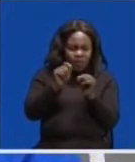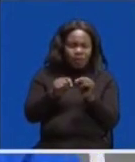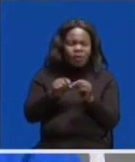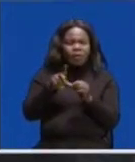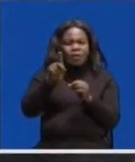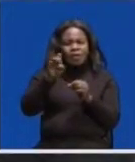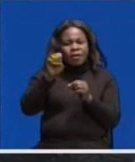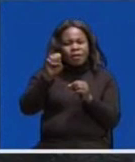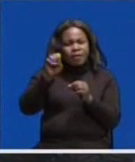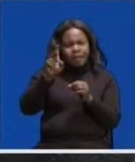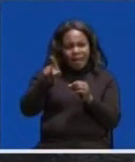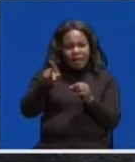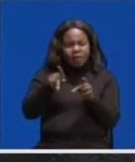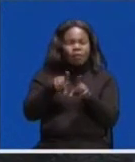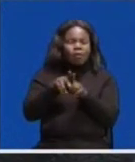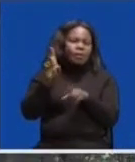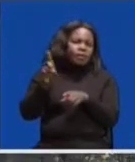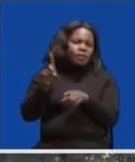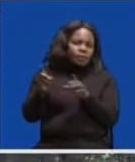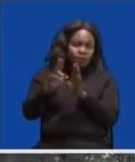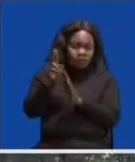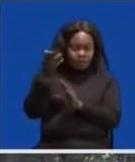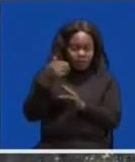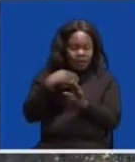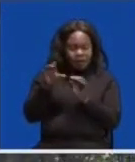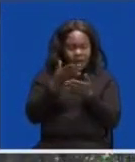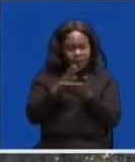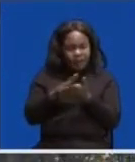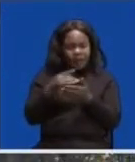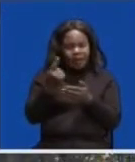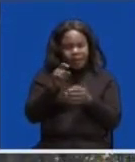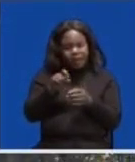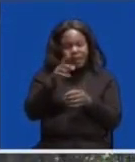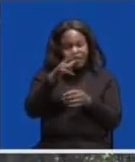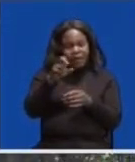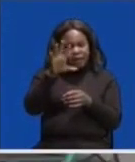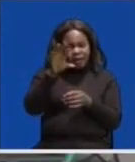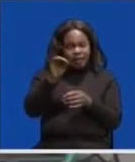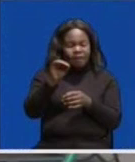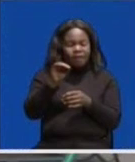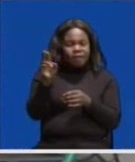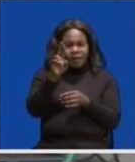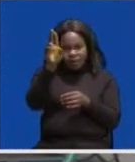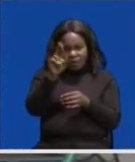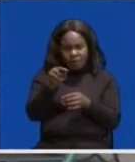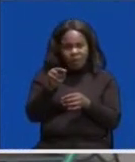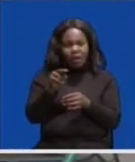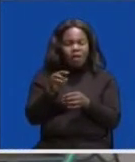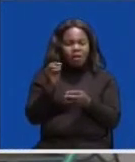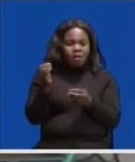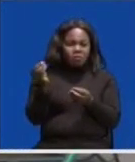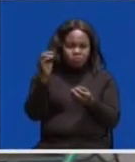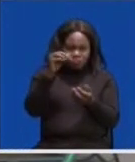that researchers at UNZA have done their part and now need a $350,000 injection to commercialize their innovation